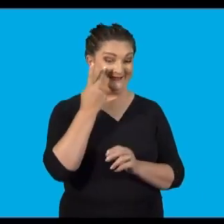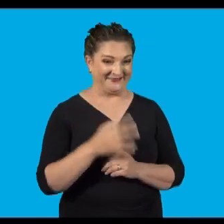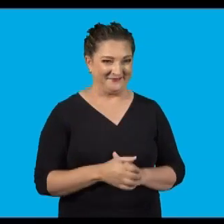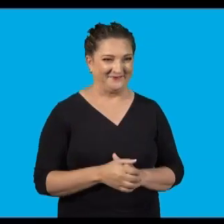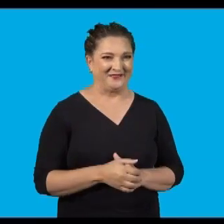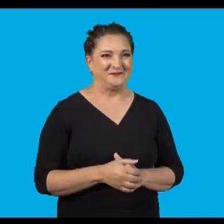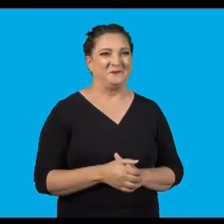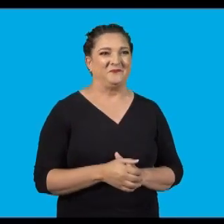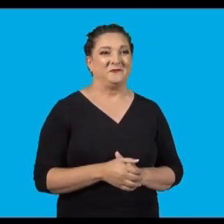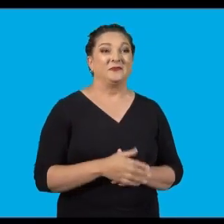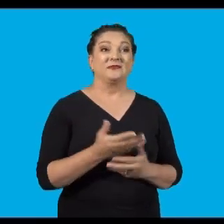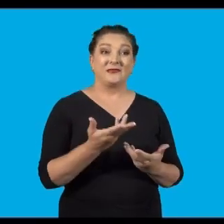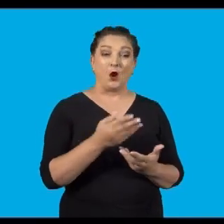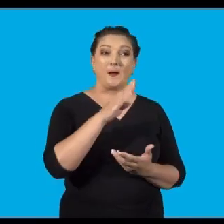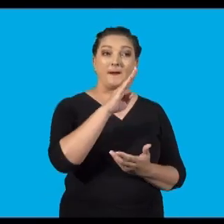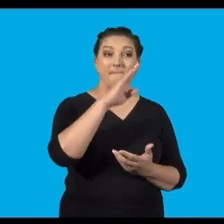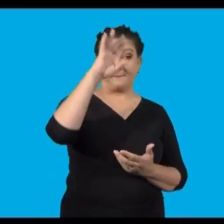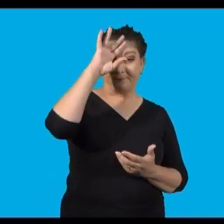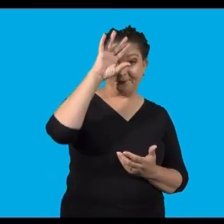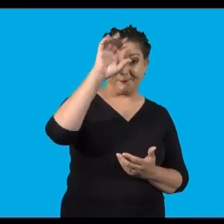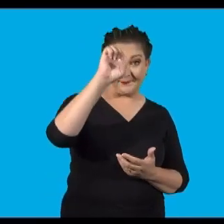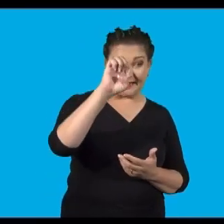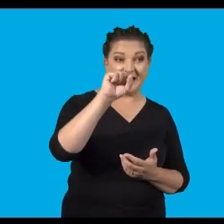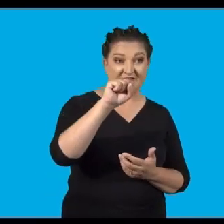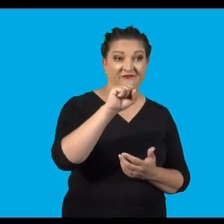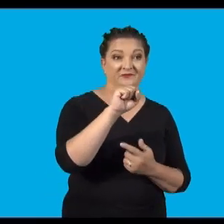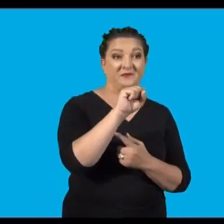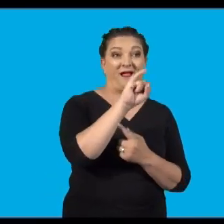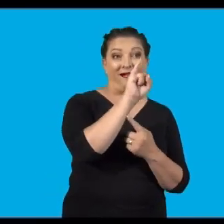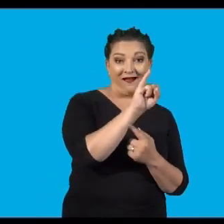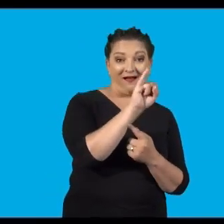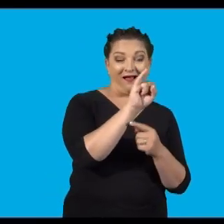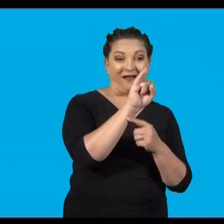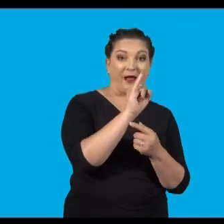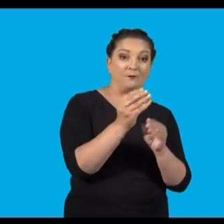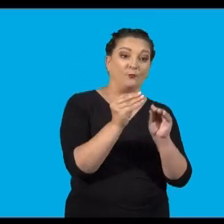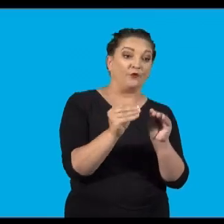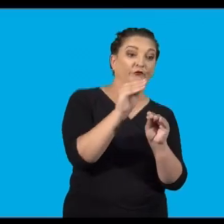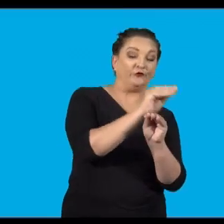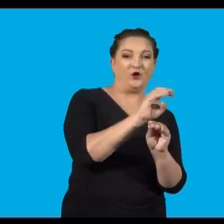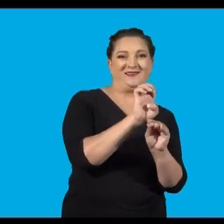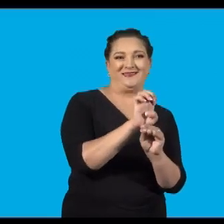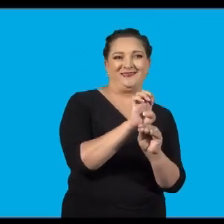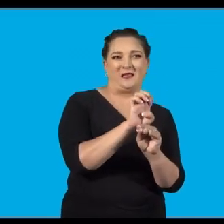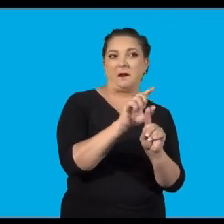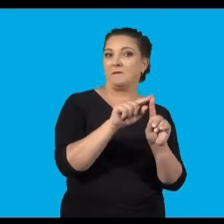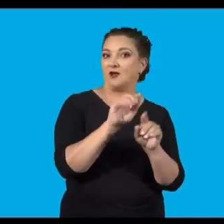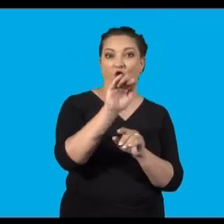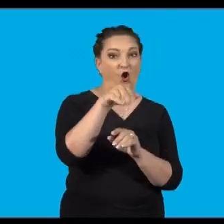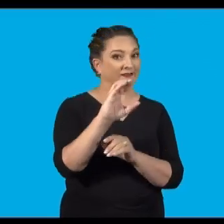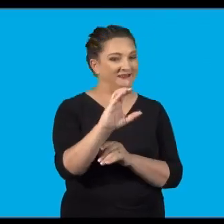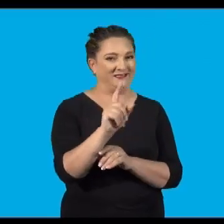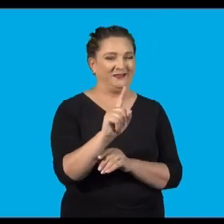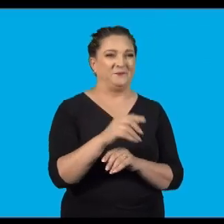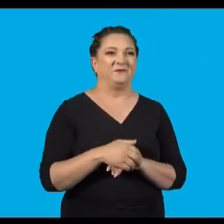happens in our response. There we have it. It is believed. Remember, the I before the E rule,